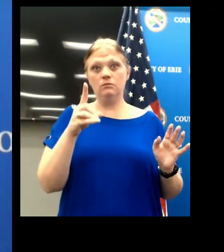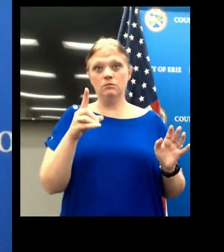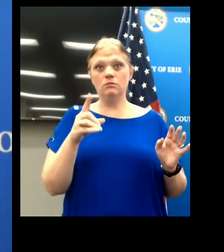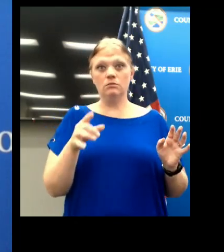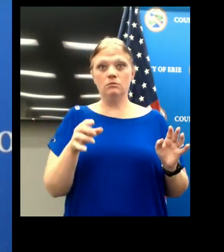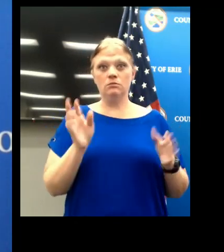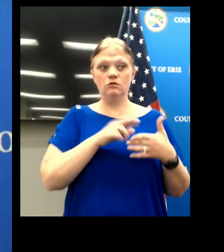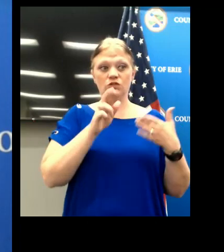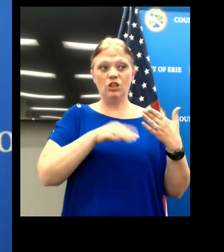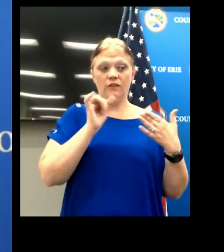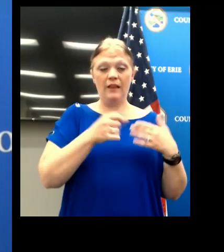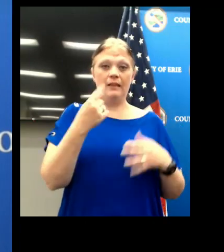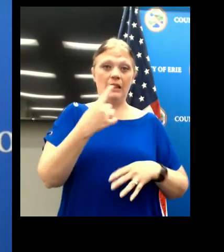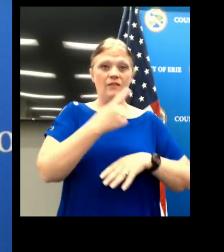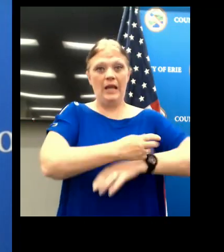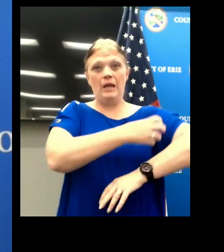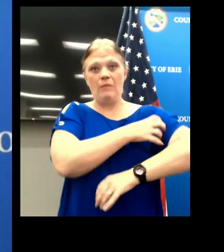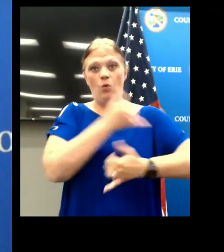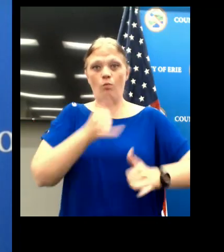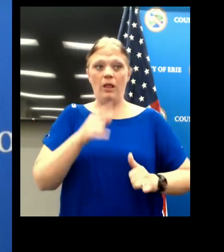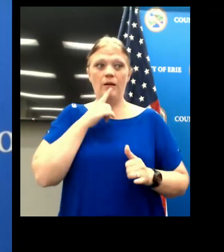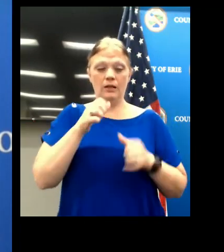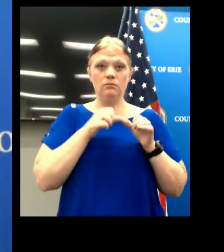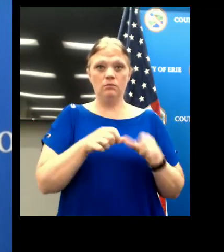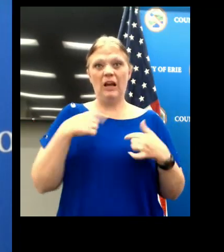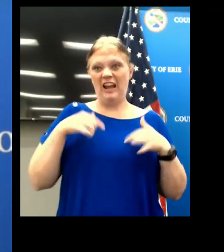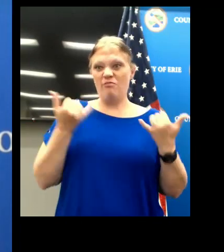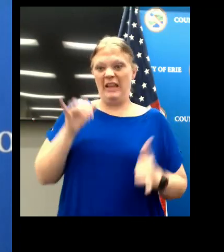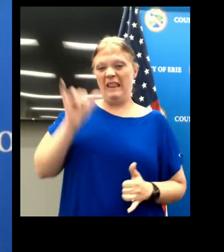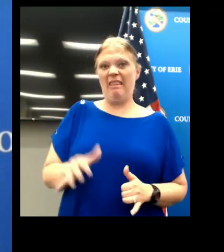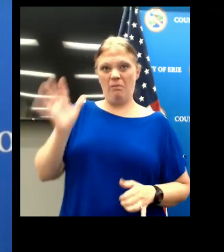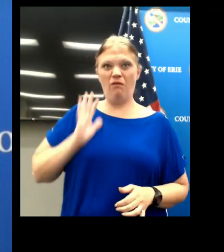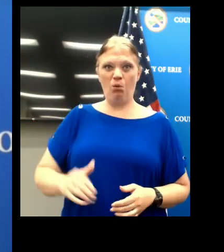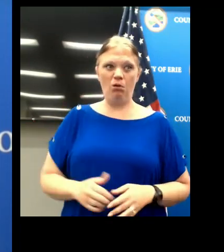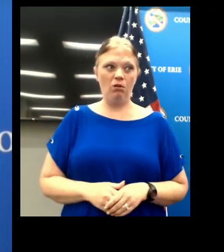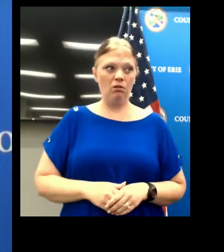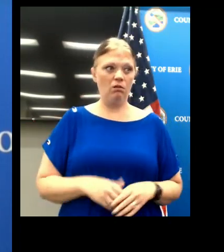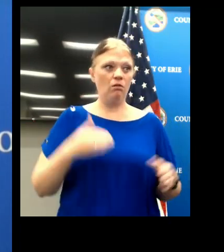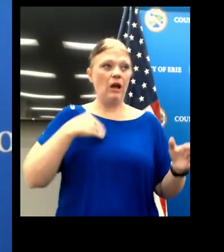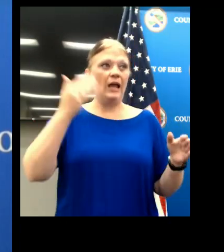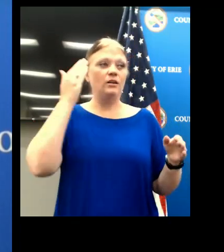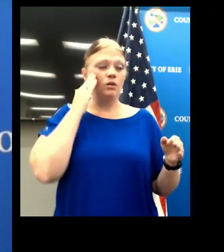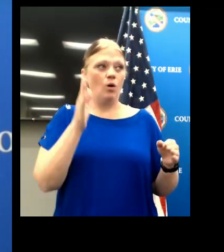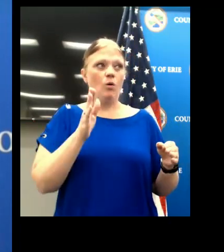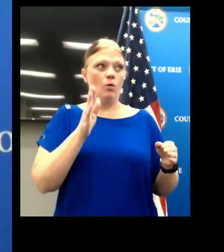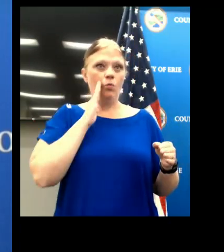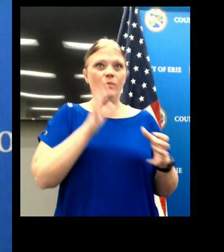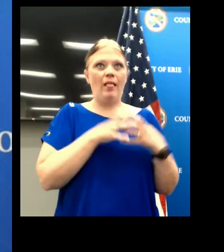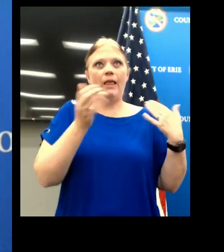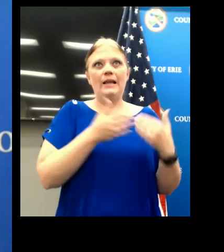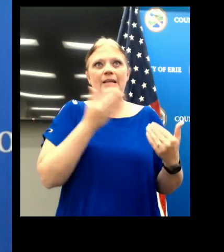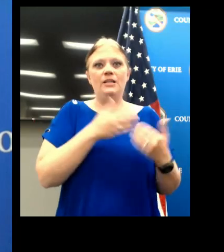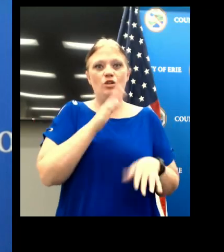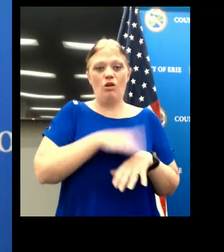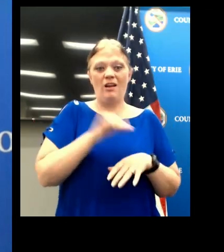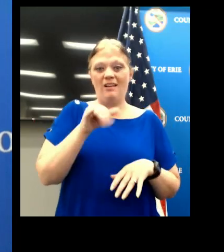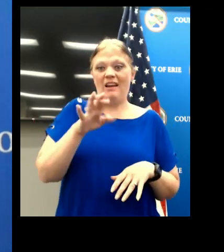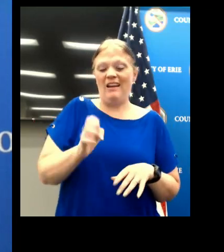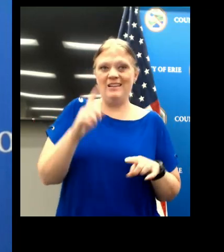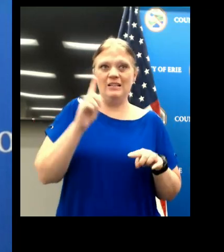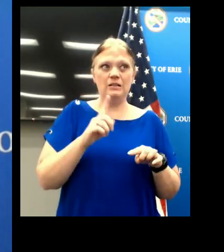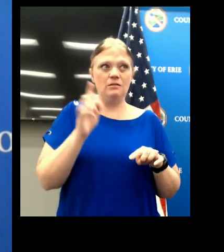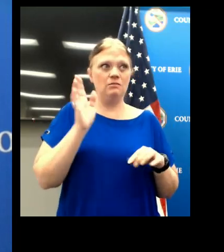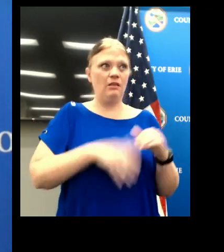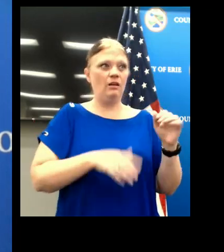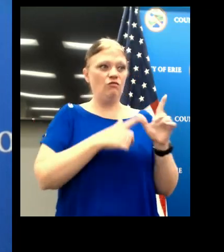as a result, the 11-day power play is going on. I've played in the 11-day power play. I know it's going to be a heck of a lot easier to do it on ice than it is running